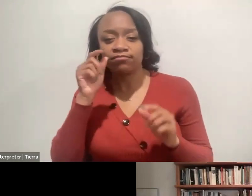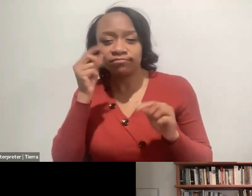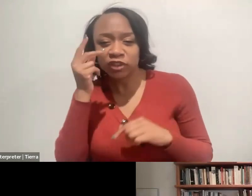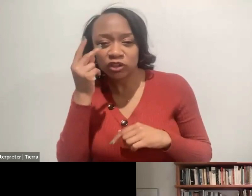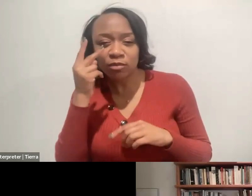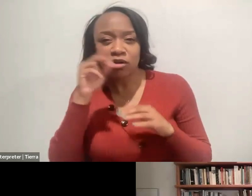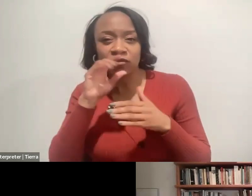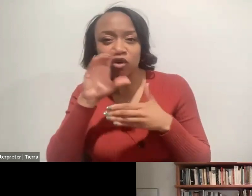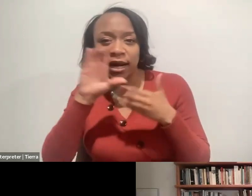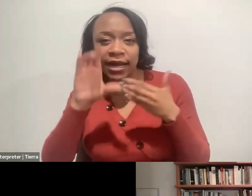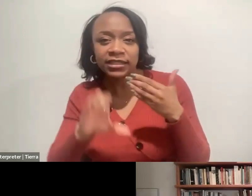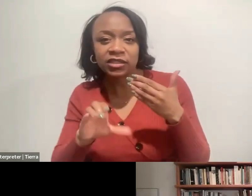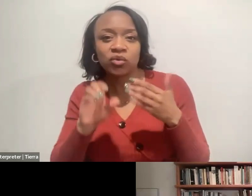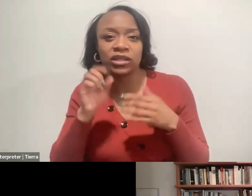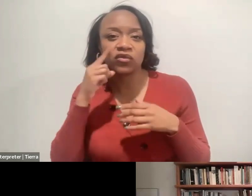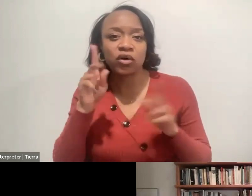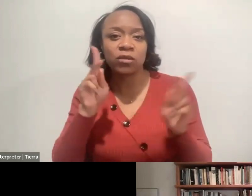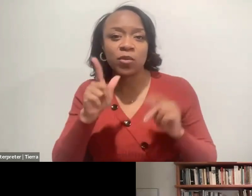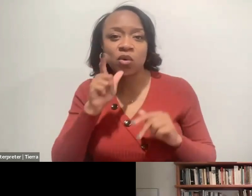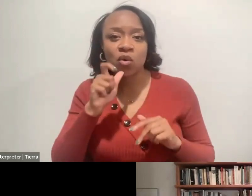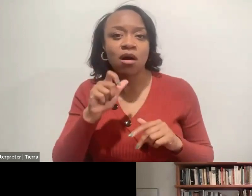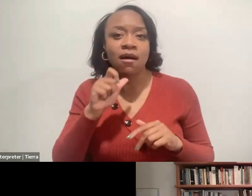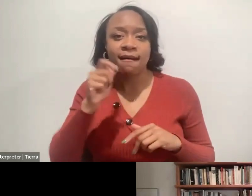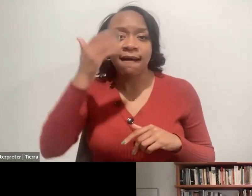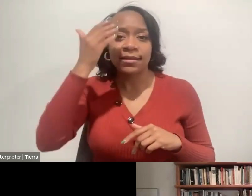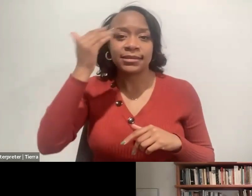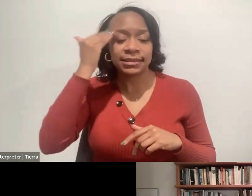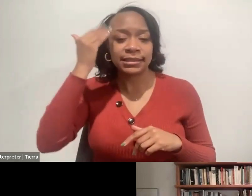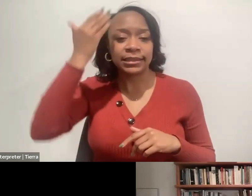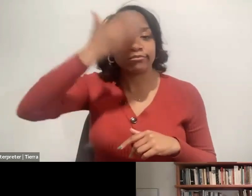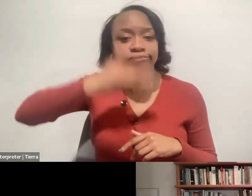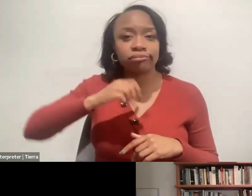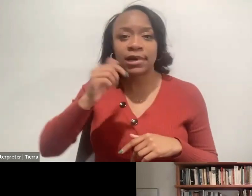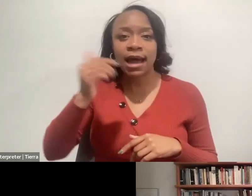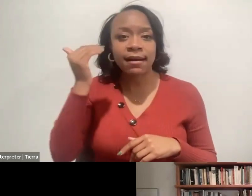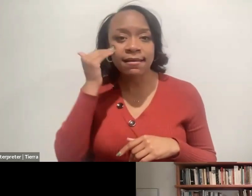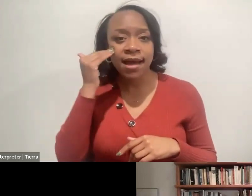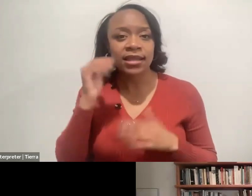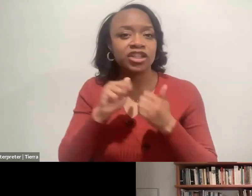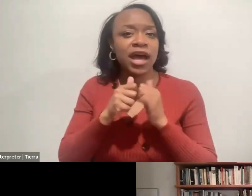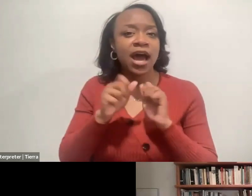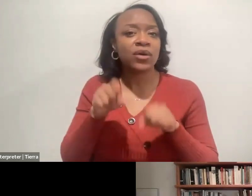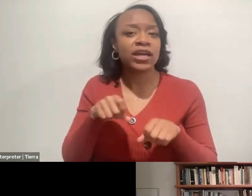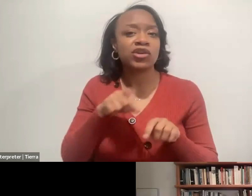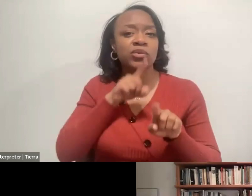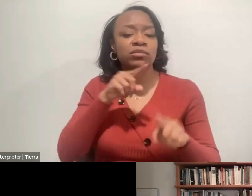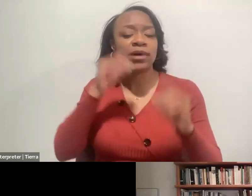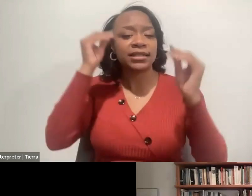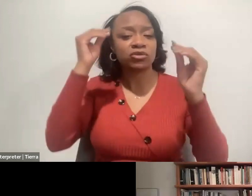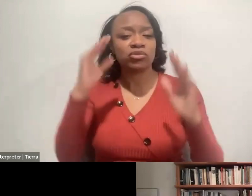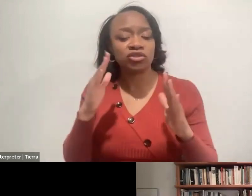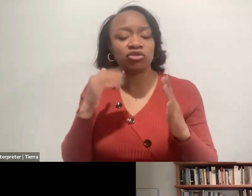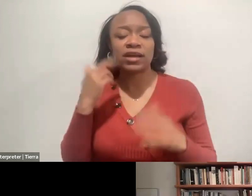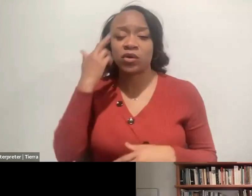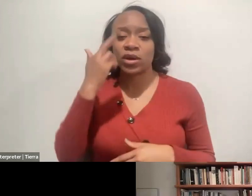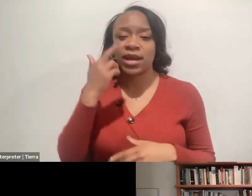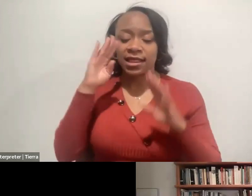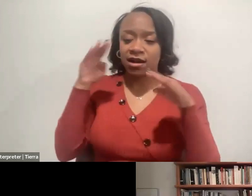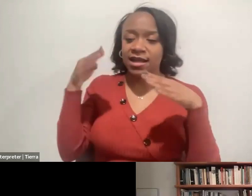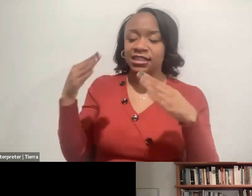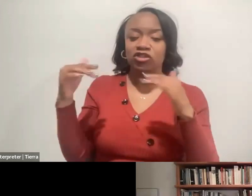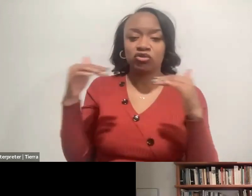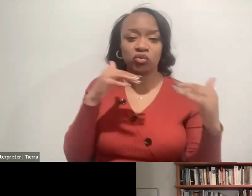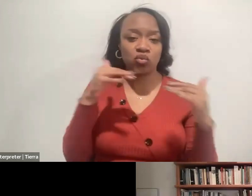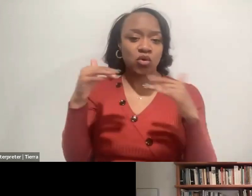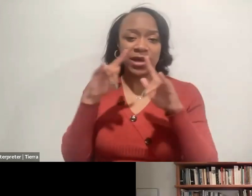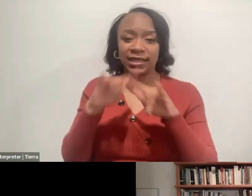you respond to teachers who ask how they can teach a curriculum that centers the reality of war, but does not at the same